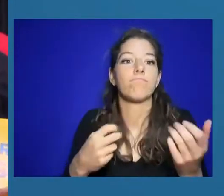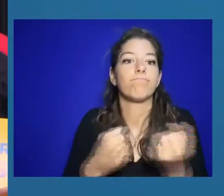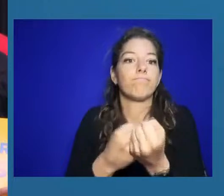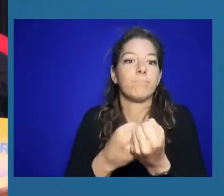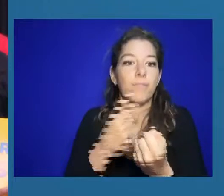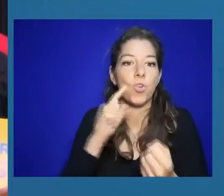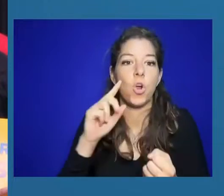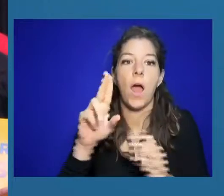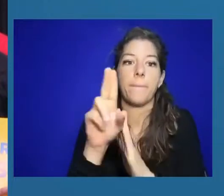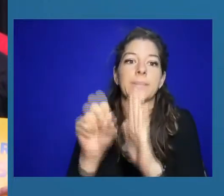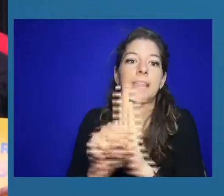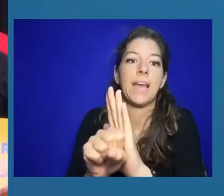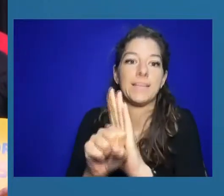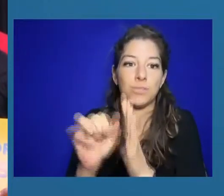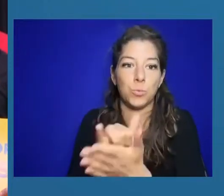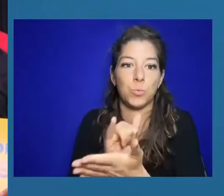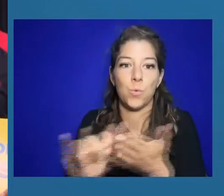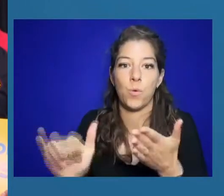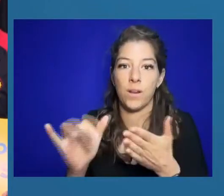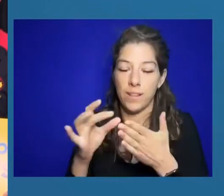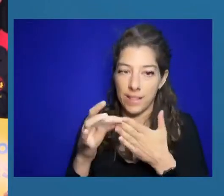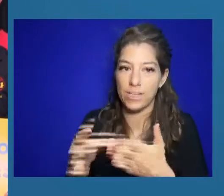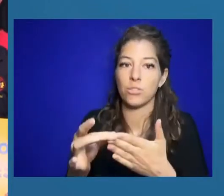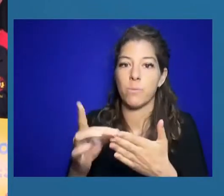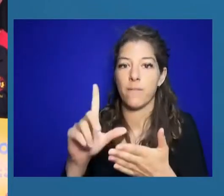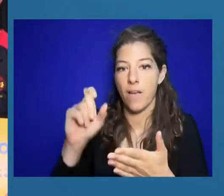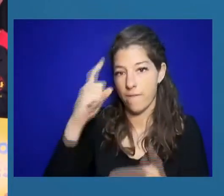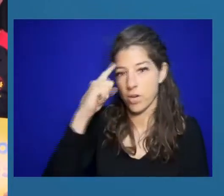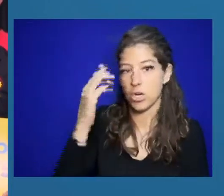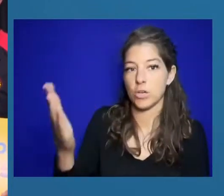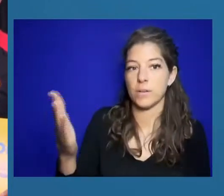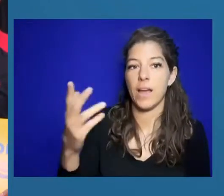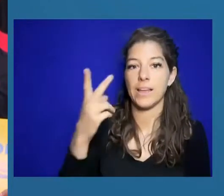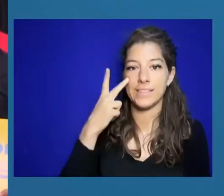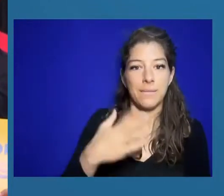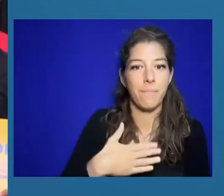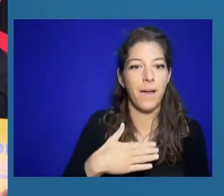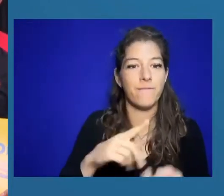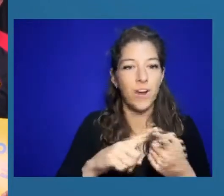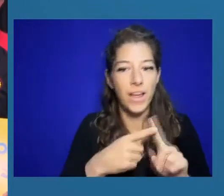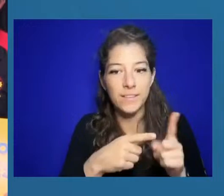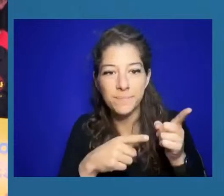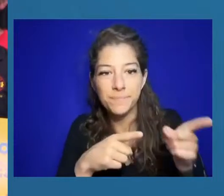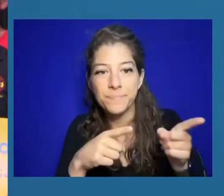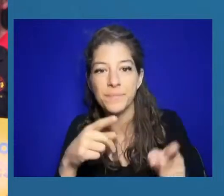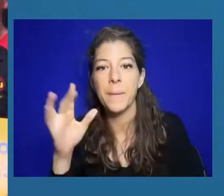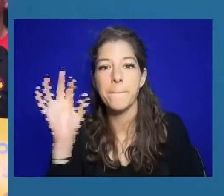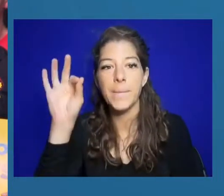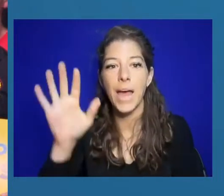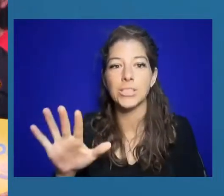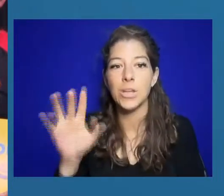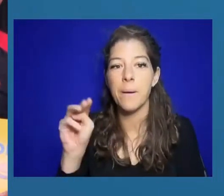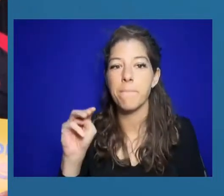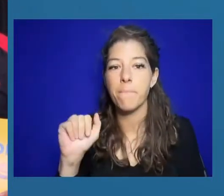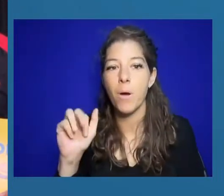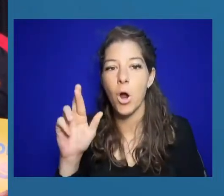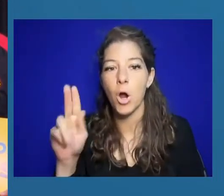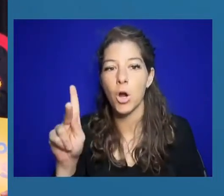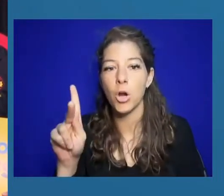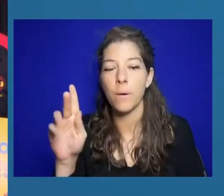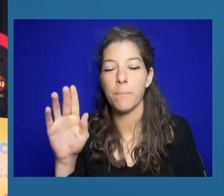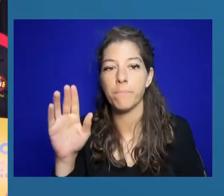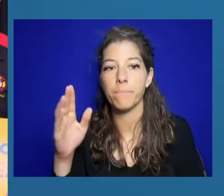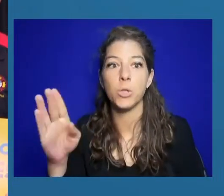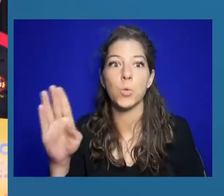the leadership of Governor Hochul. I see my great friend, Pastor Mark Blue, here with us as well. Thank you for